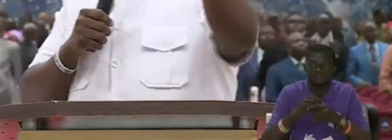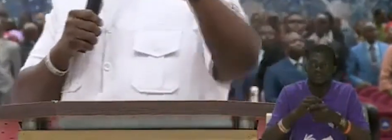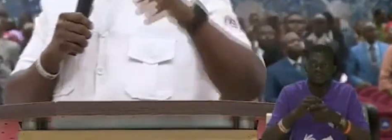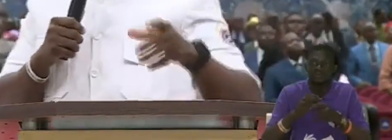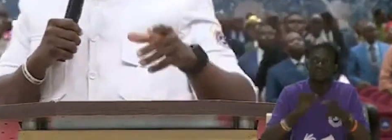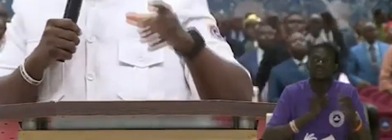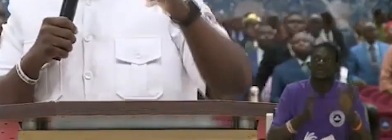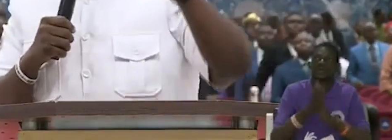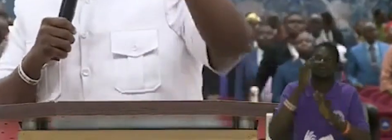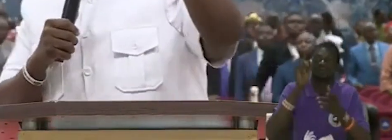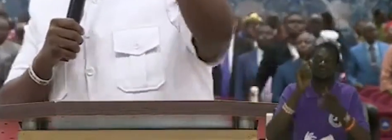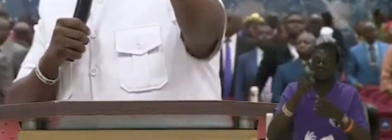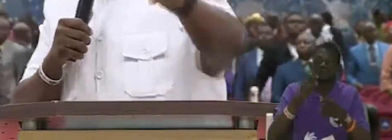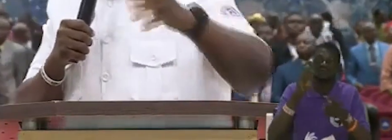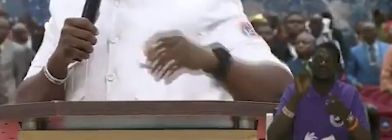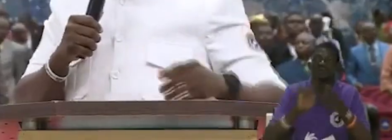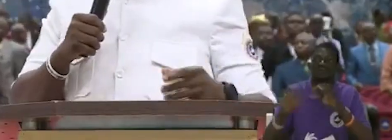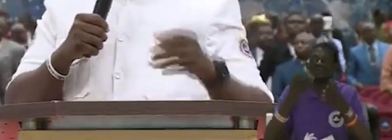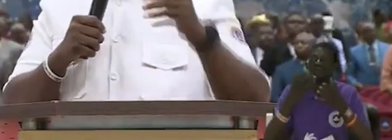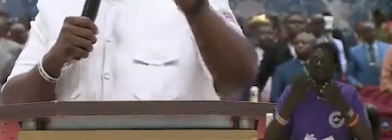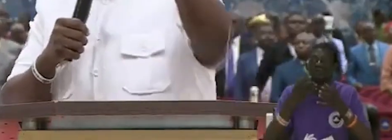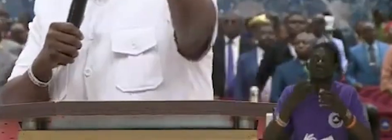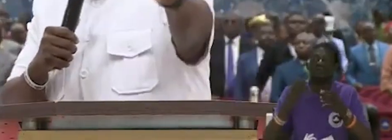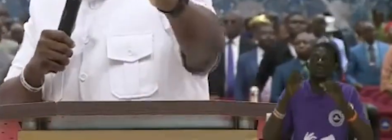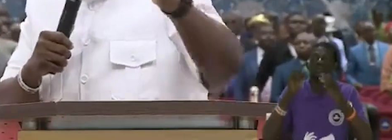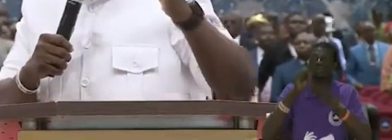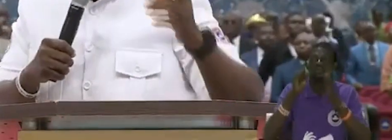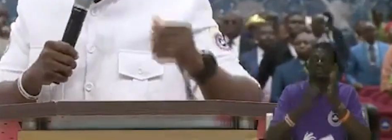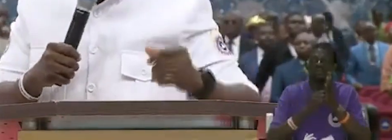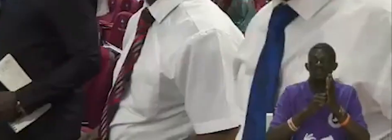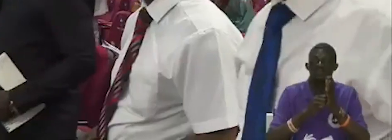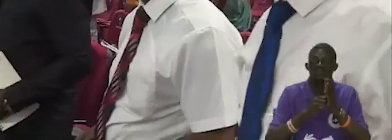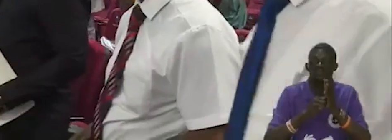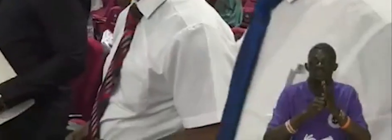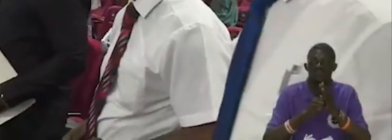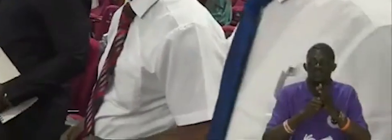I ask you, do you want the estate? What would you say?